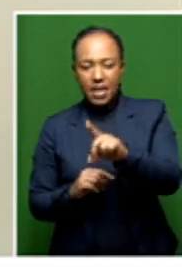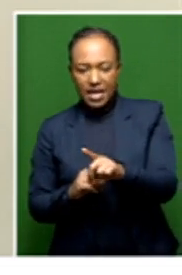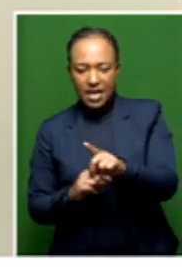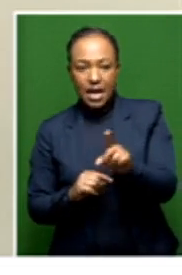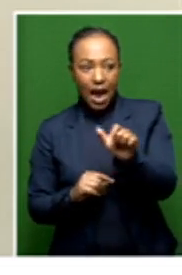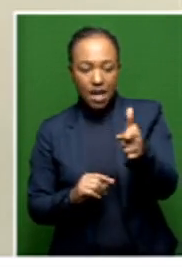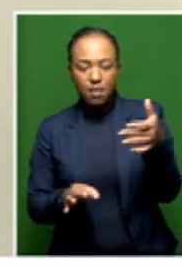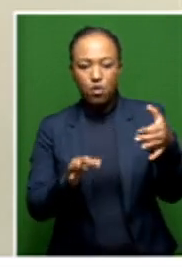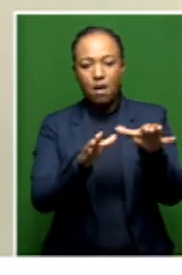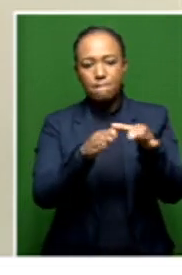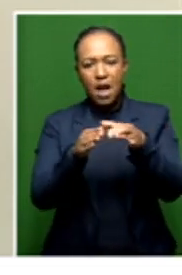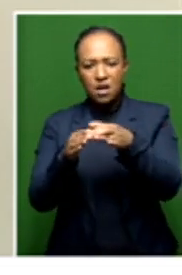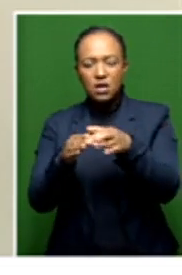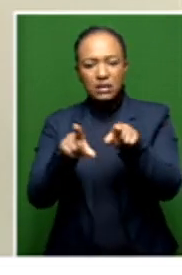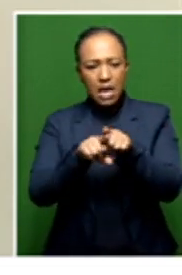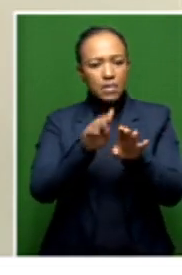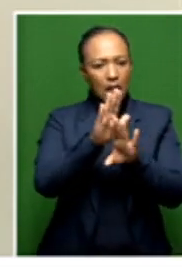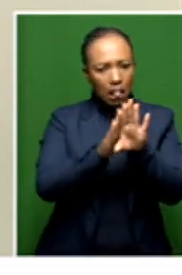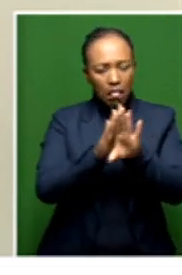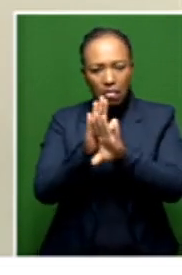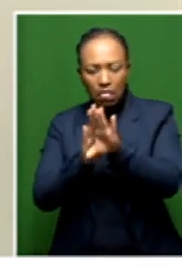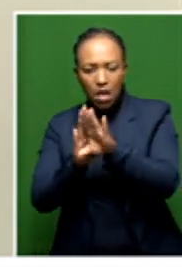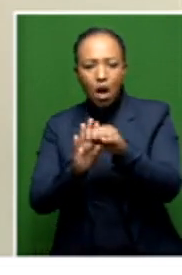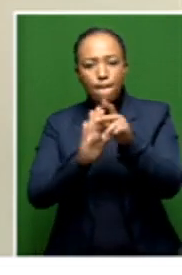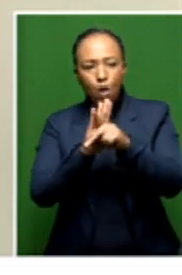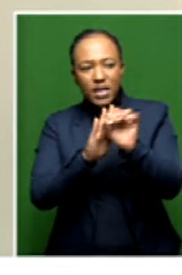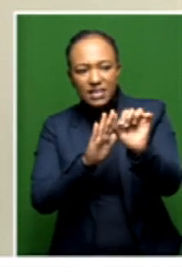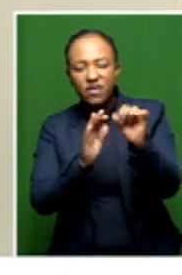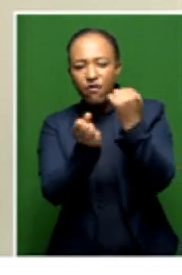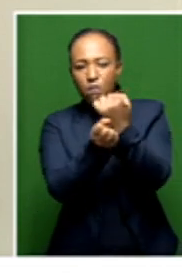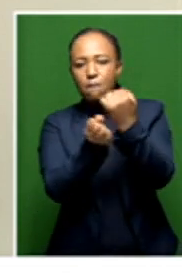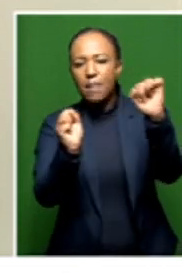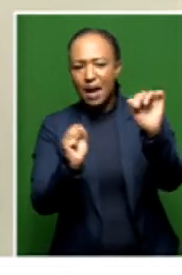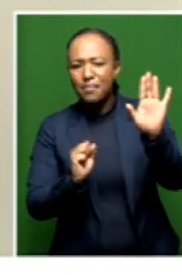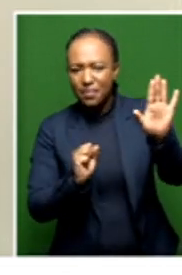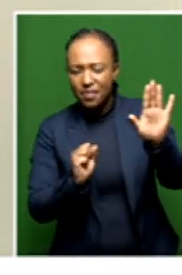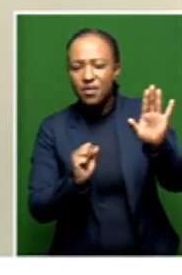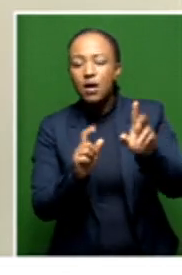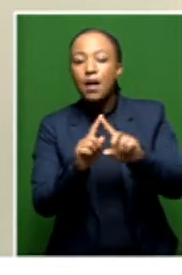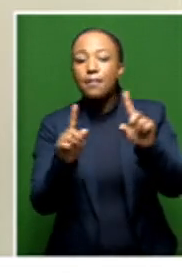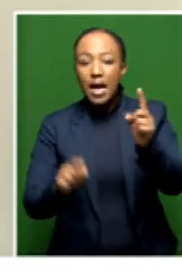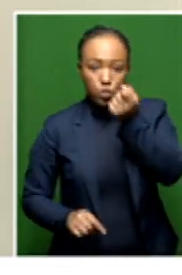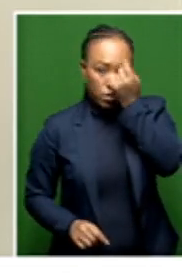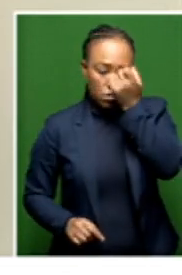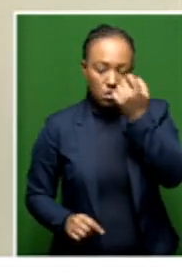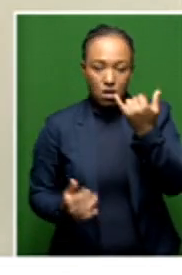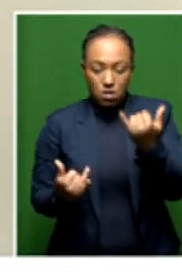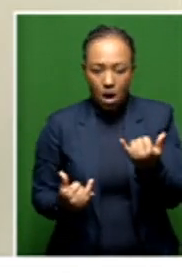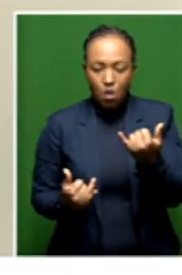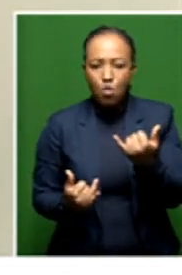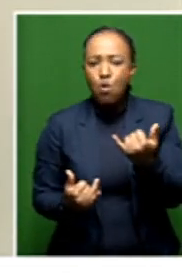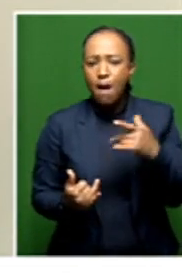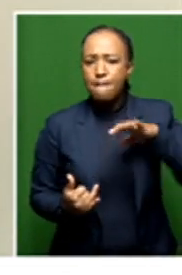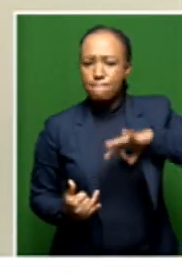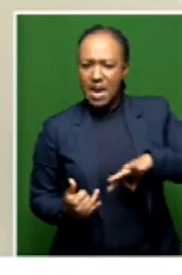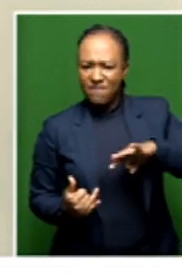political parties are also advancing the same neoliberal policies. But we understand that the advantage that we